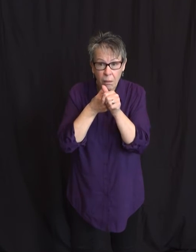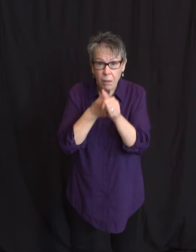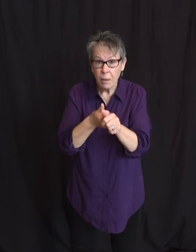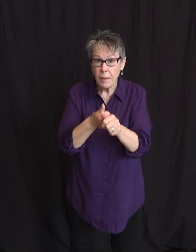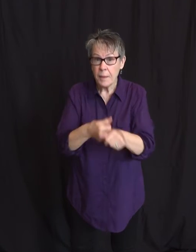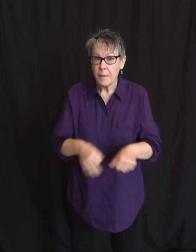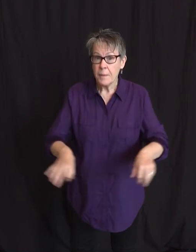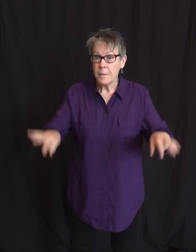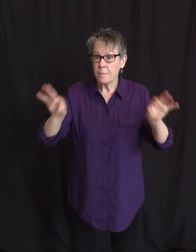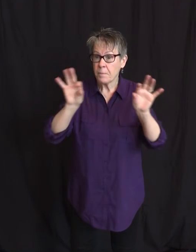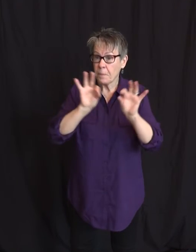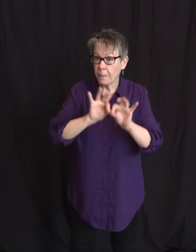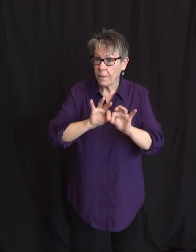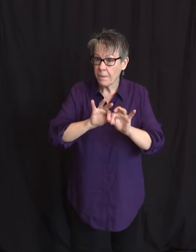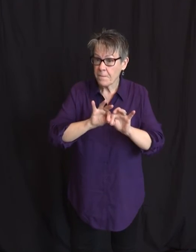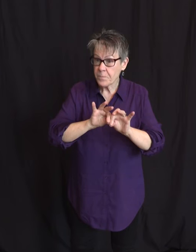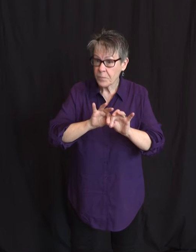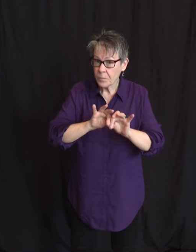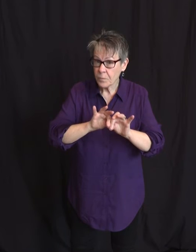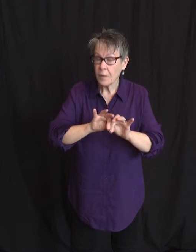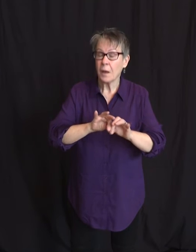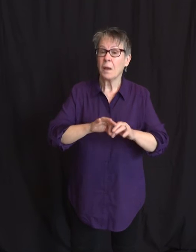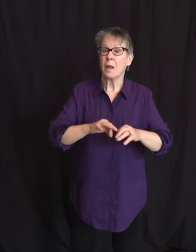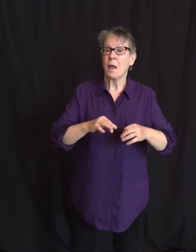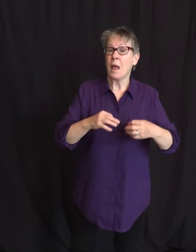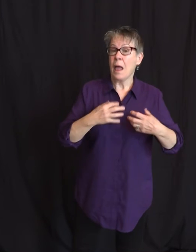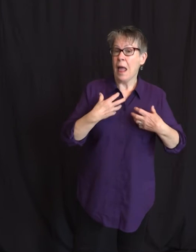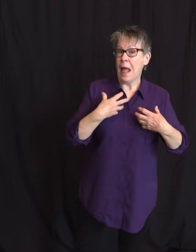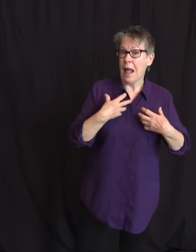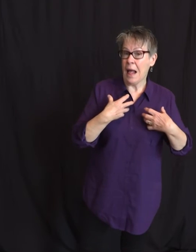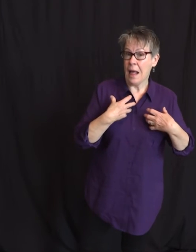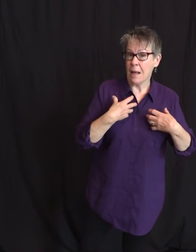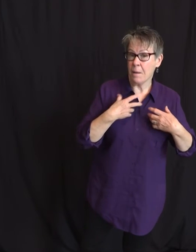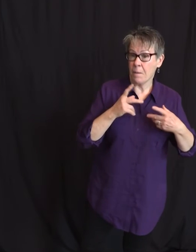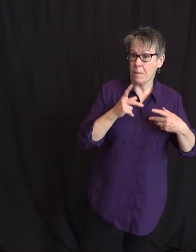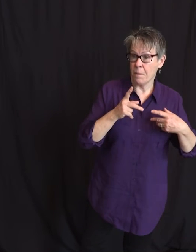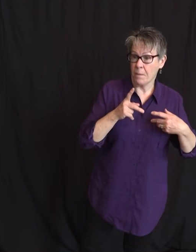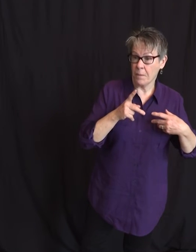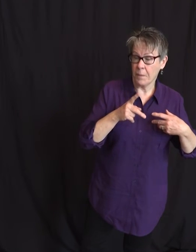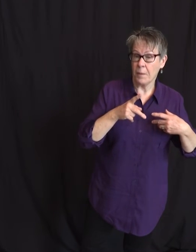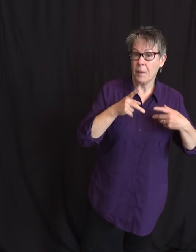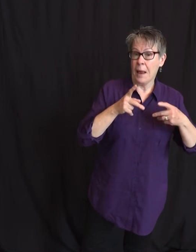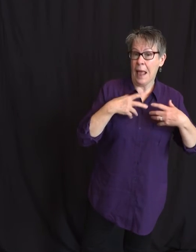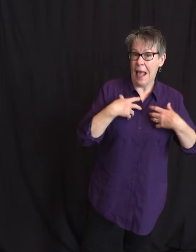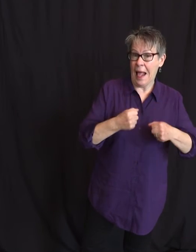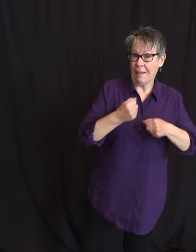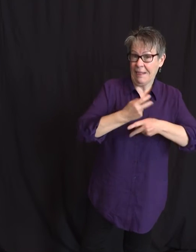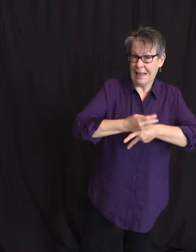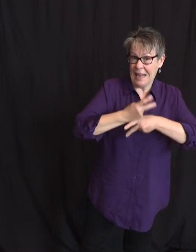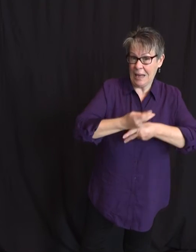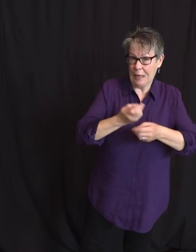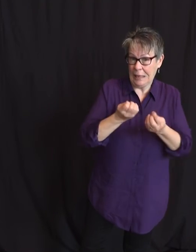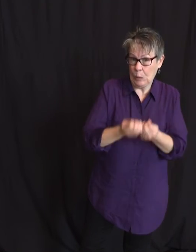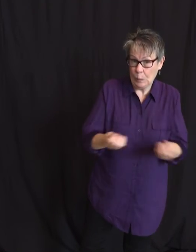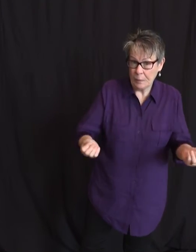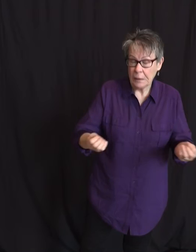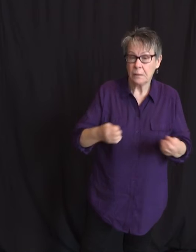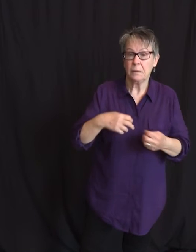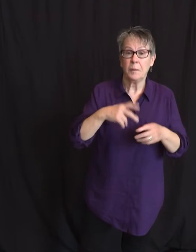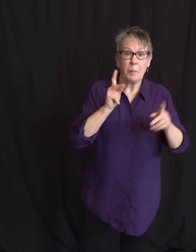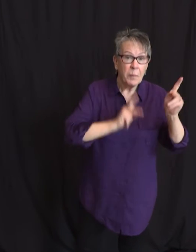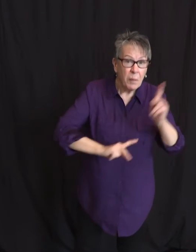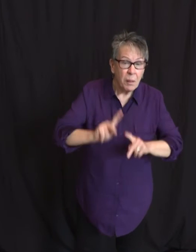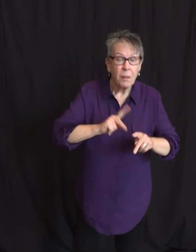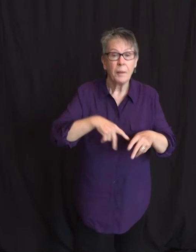and medical personnel for contact tracing that have been hard to come by the last few weeks. In line with Dan's question, how do you maintain harmony in the timing